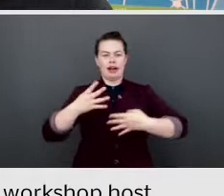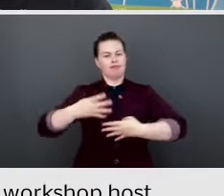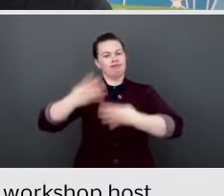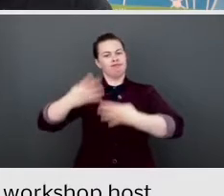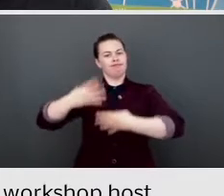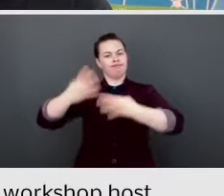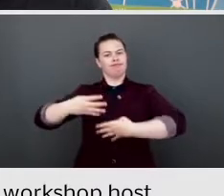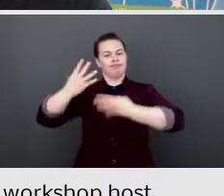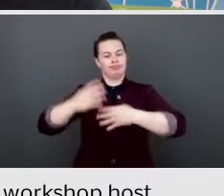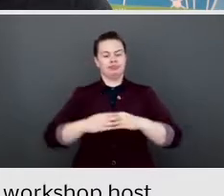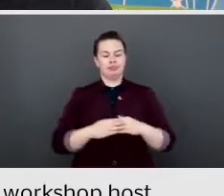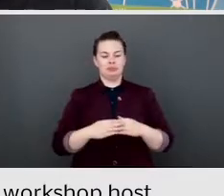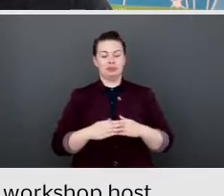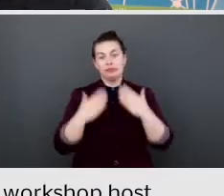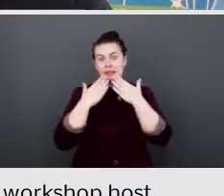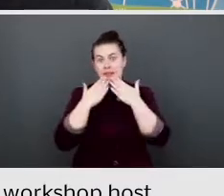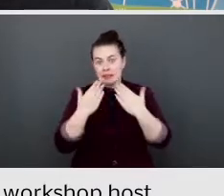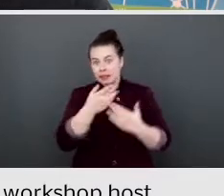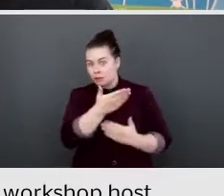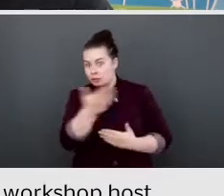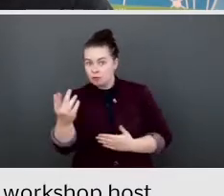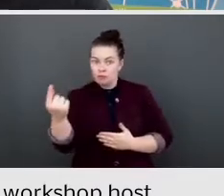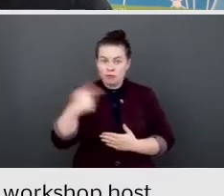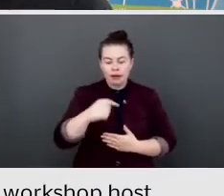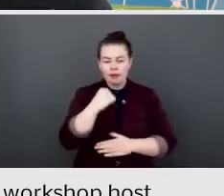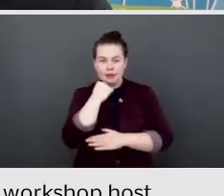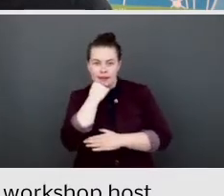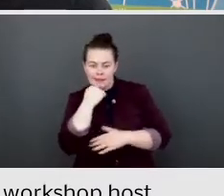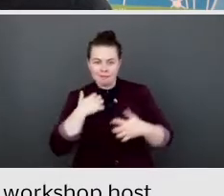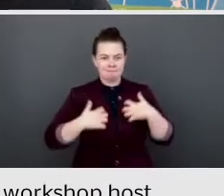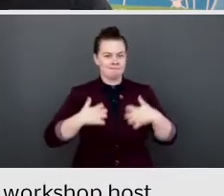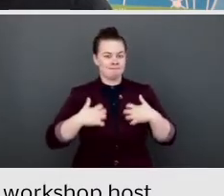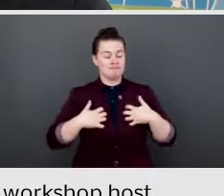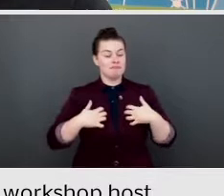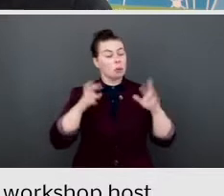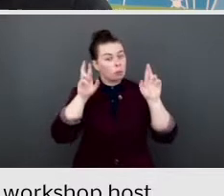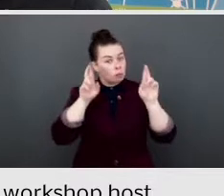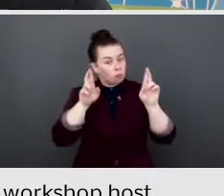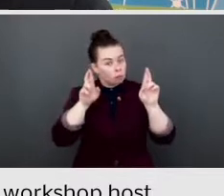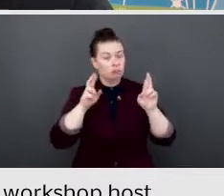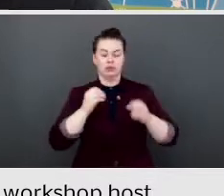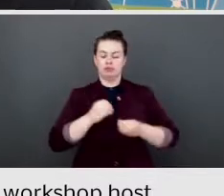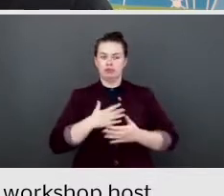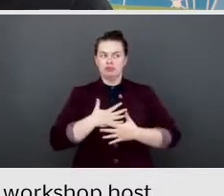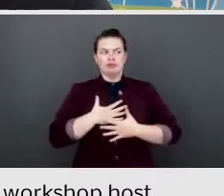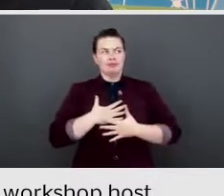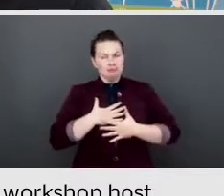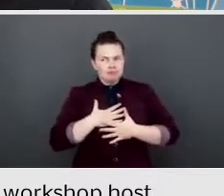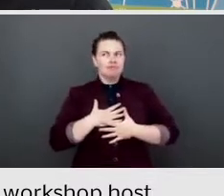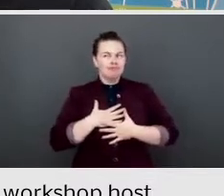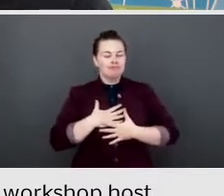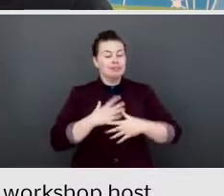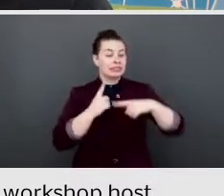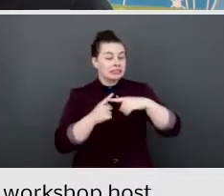during the interactive workshops. So thank you very much for joining the event today. I hope that you will